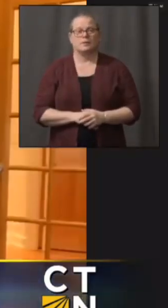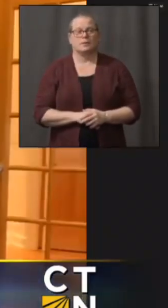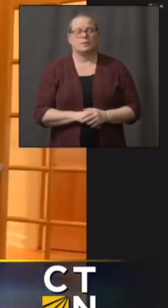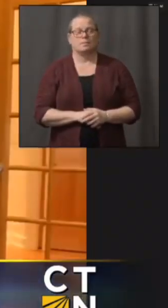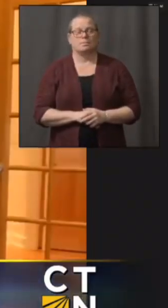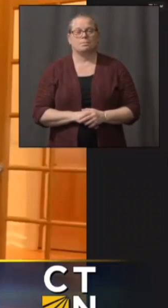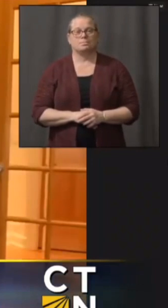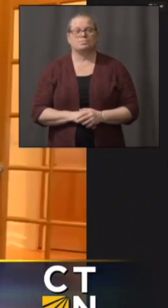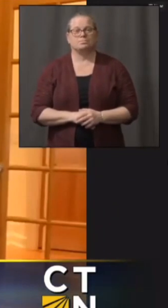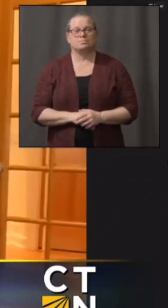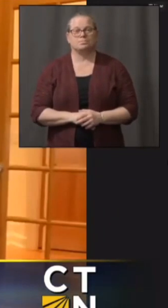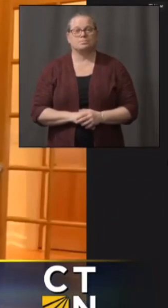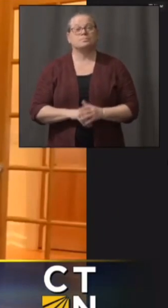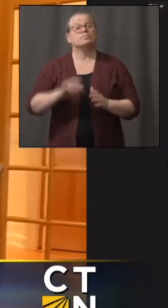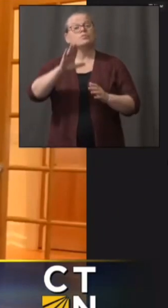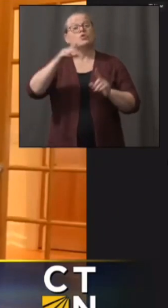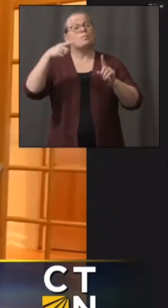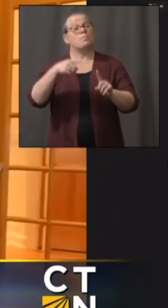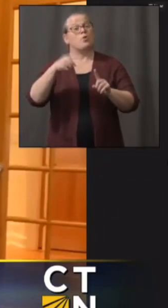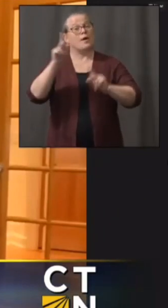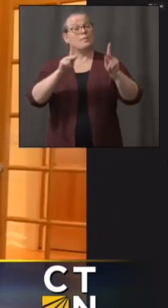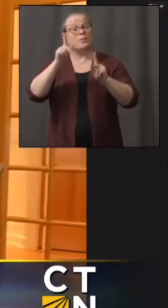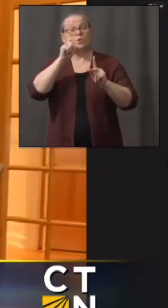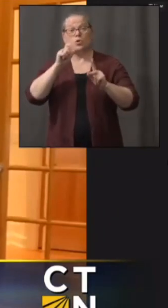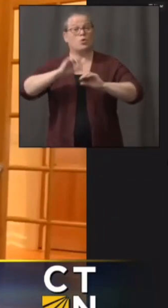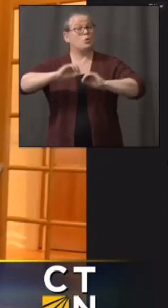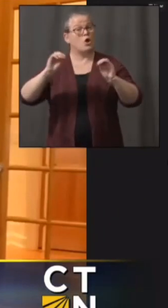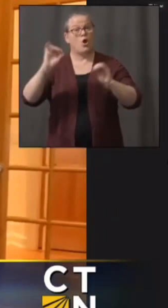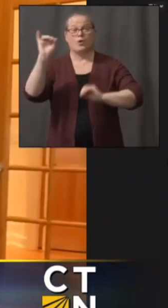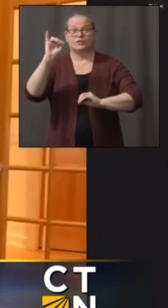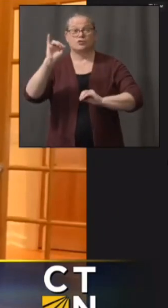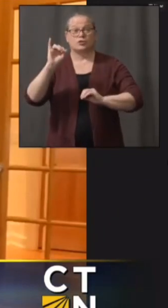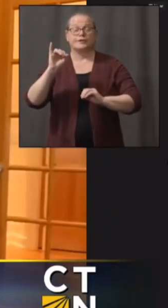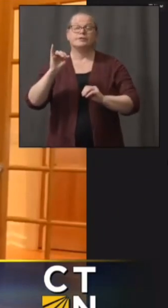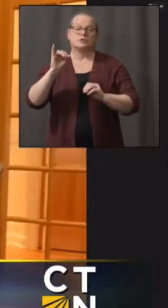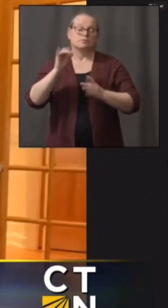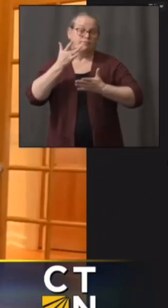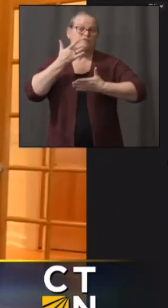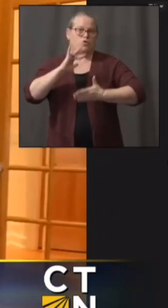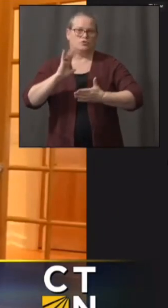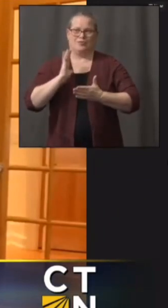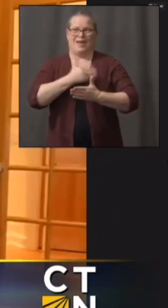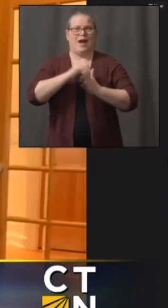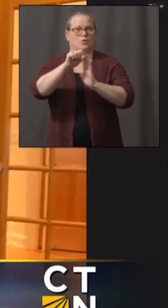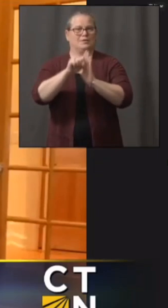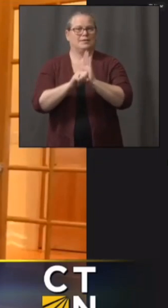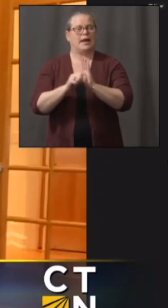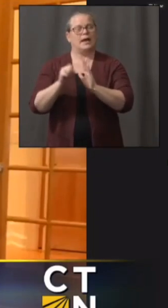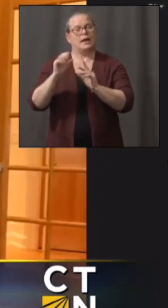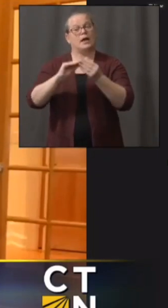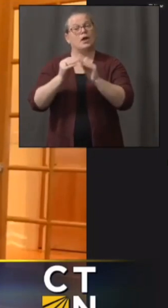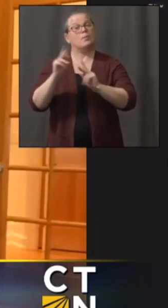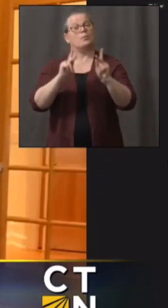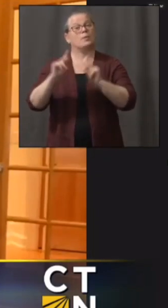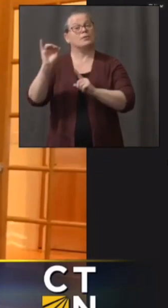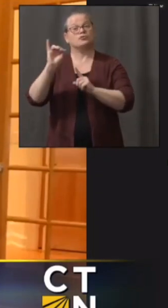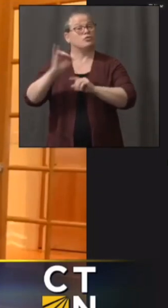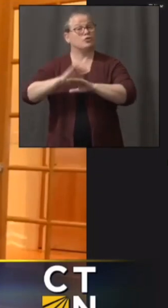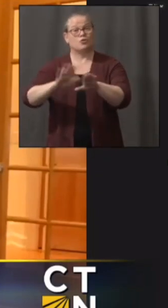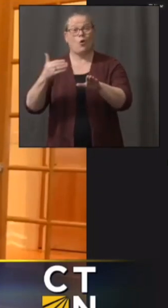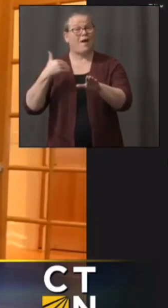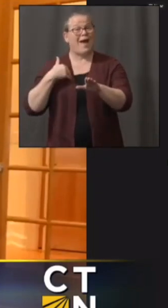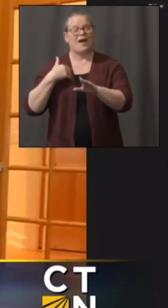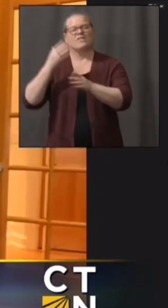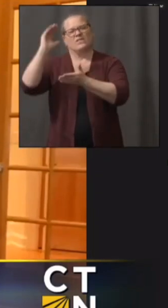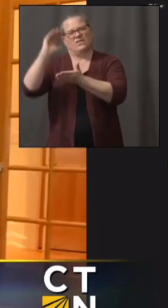about people who may not have health insurance, fortunately, it's not a huge number of people in the state, but regardless, this vaccine is going to be free to everyone. So there will